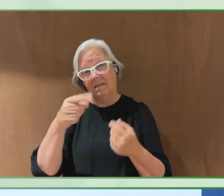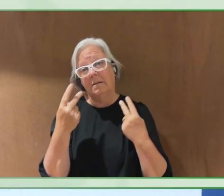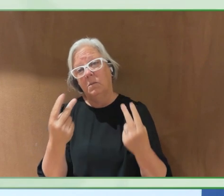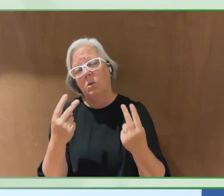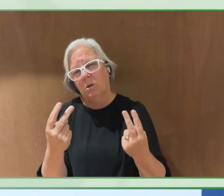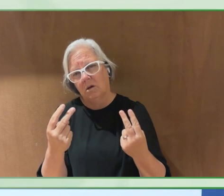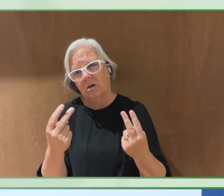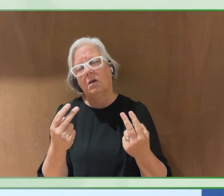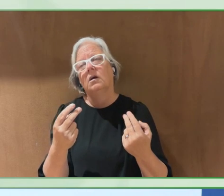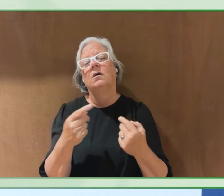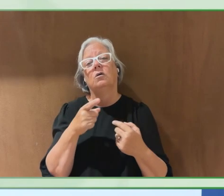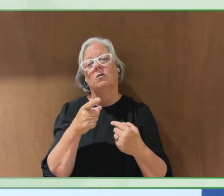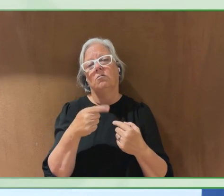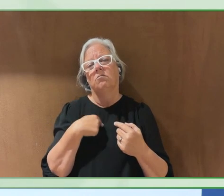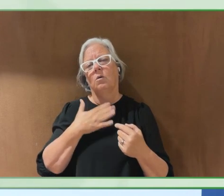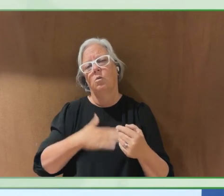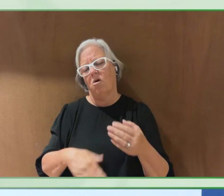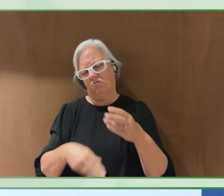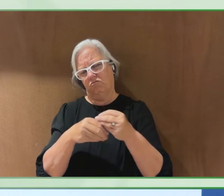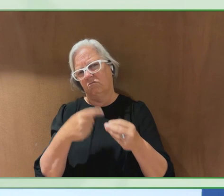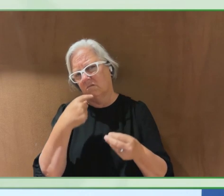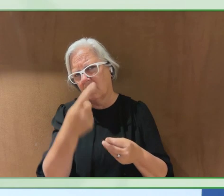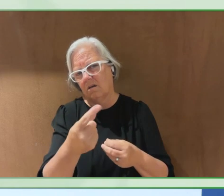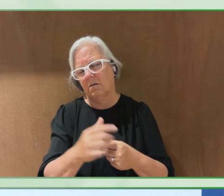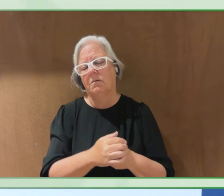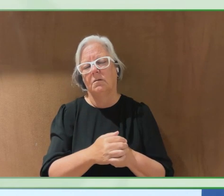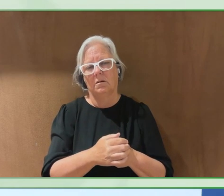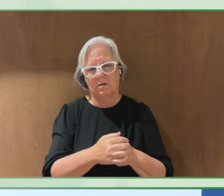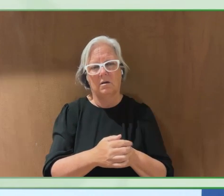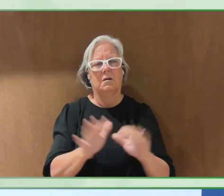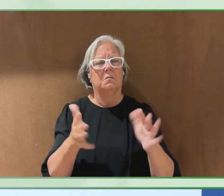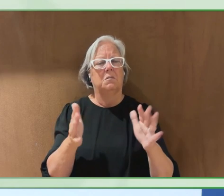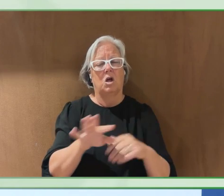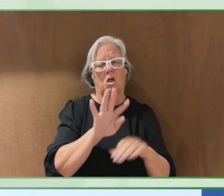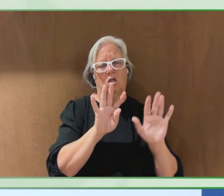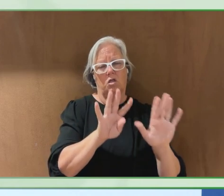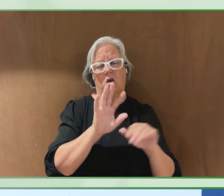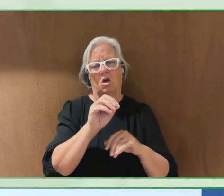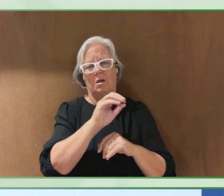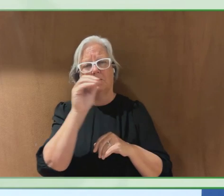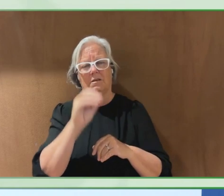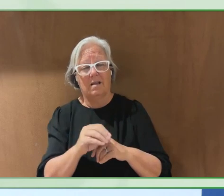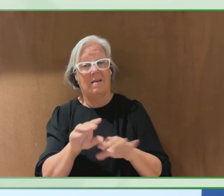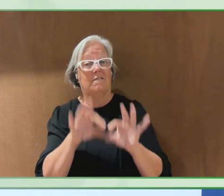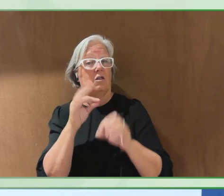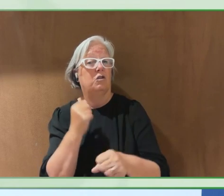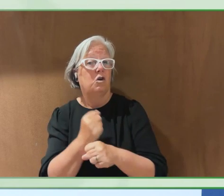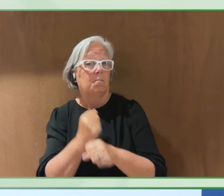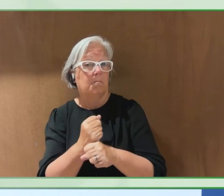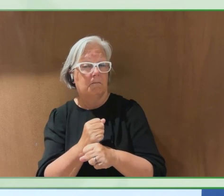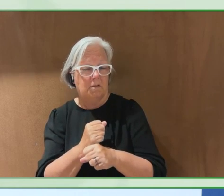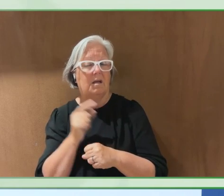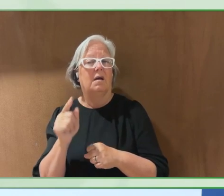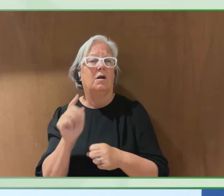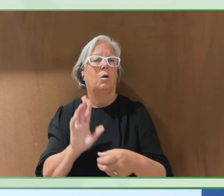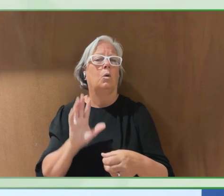add that on average 90% of our clients found a job on an inclusive open labor market. It's